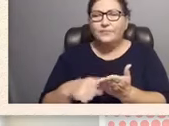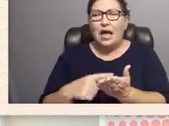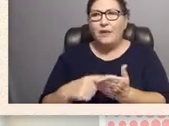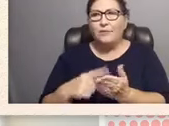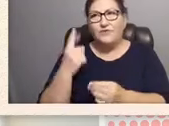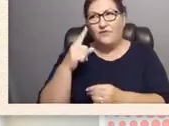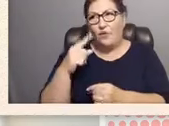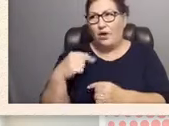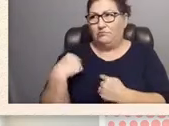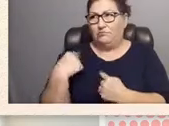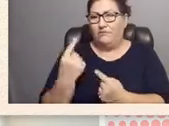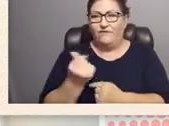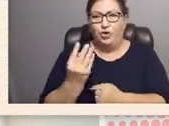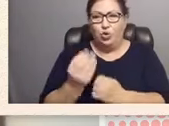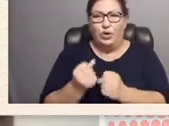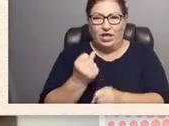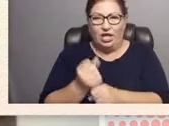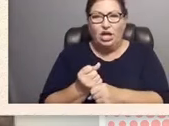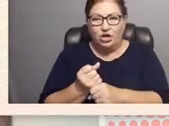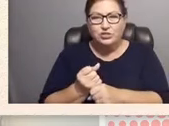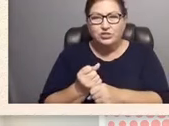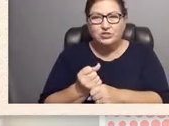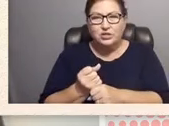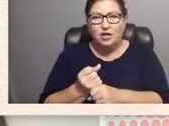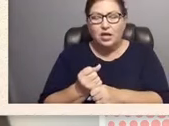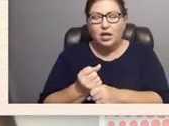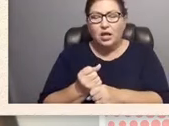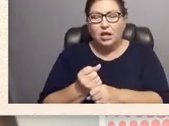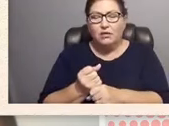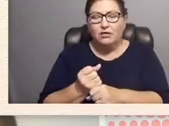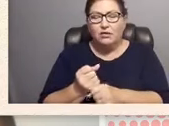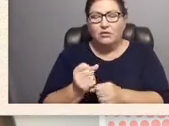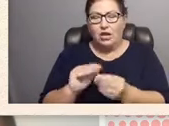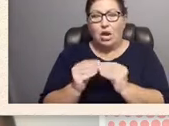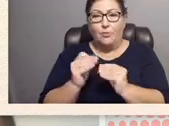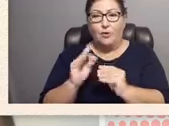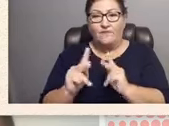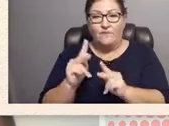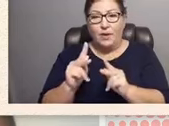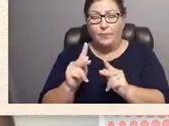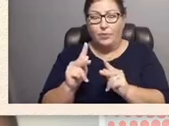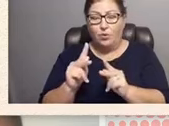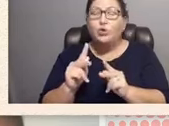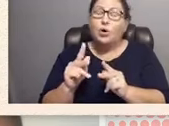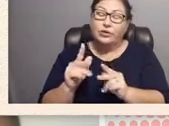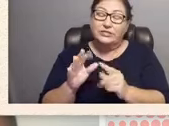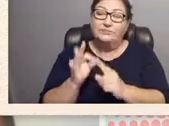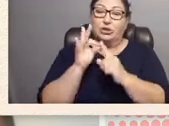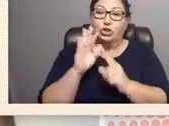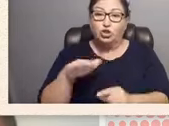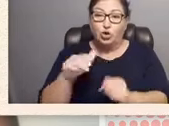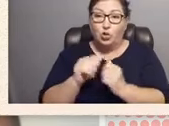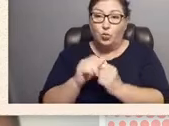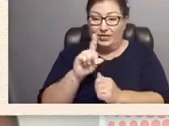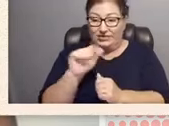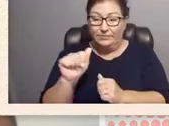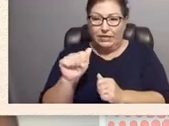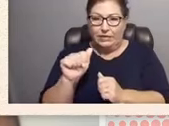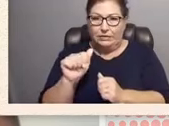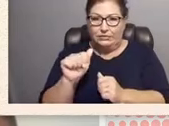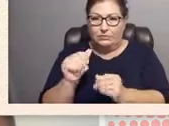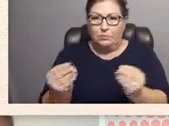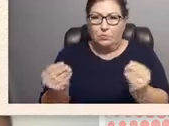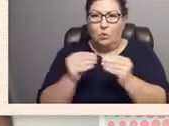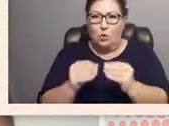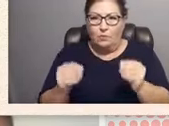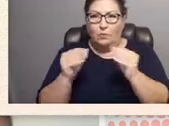years, the growing number of people, or especially children with disabilities, are increasing. So they're going to be coming in higher